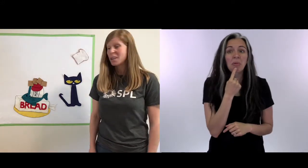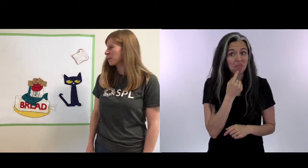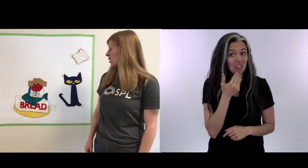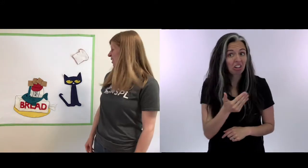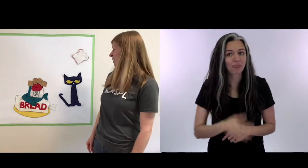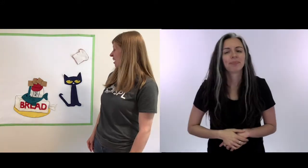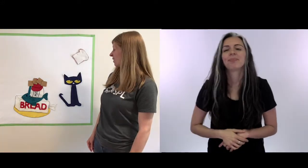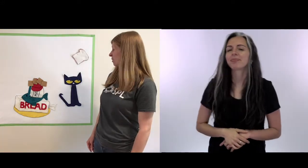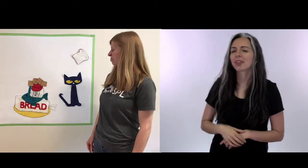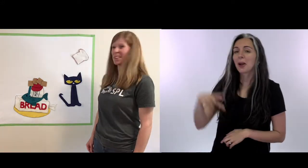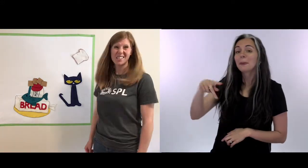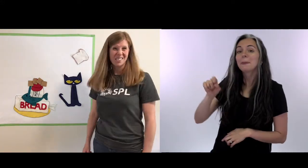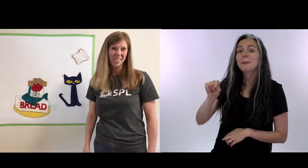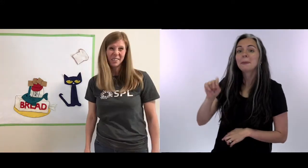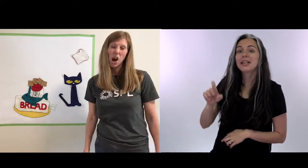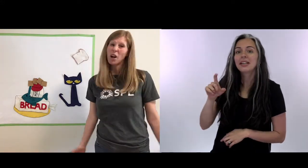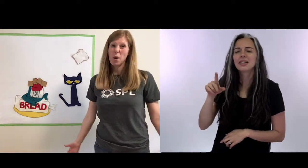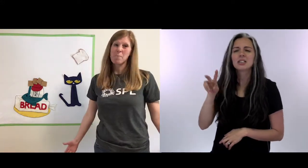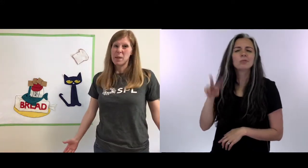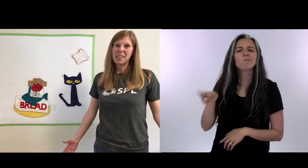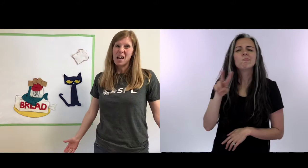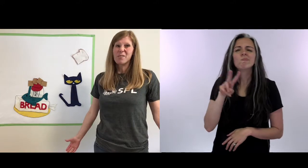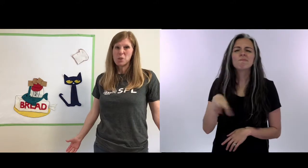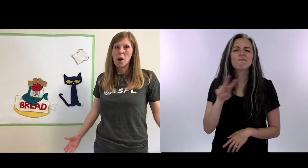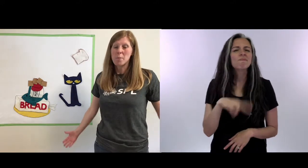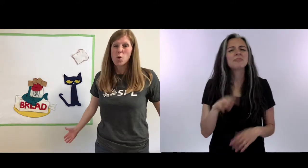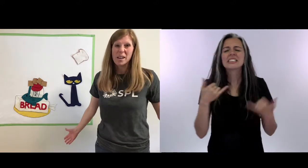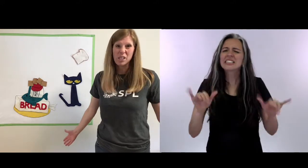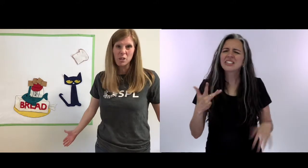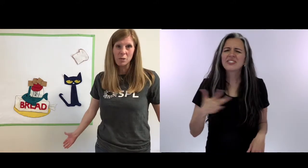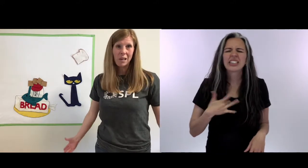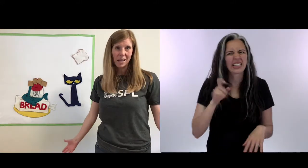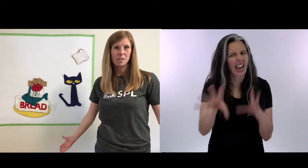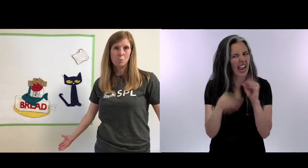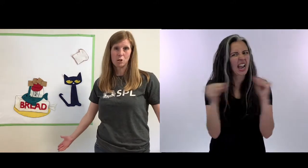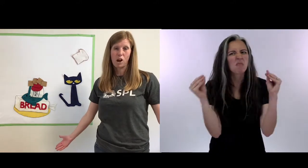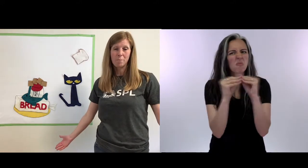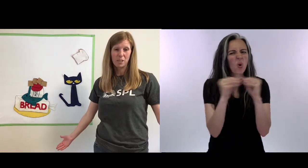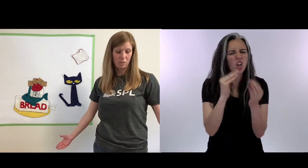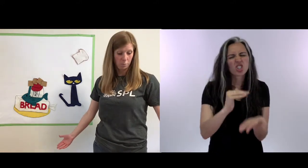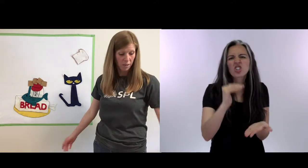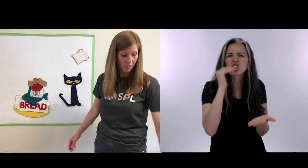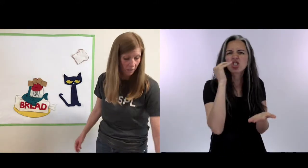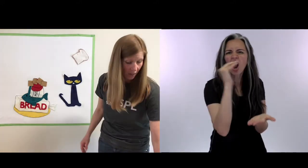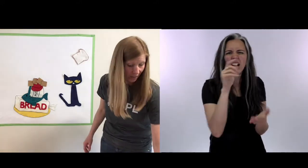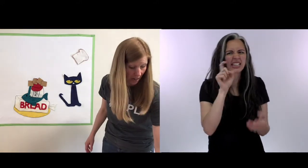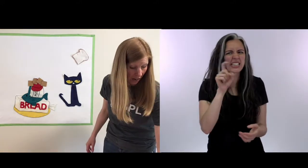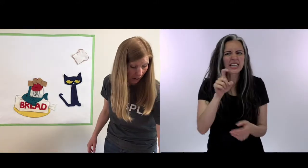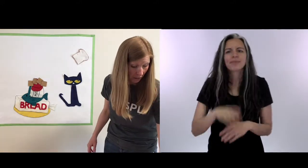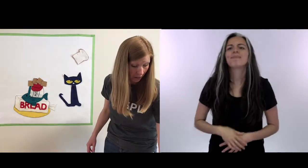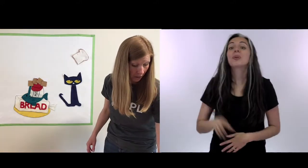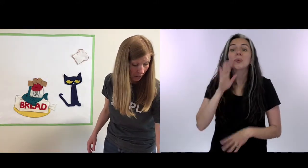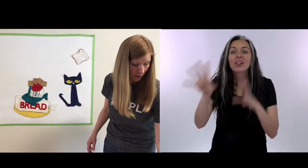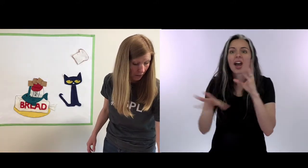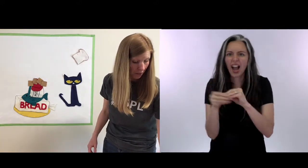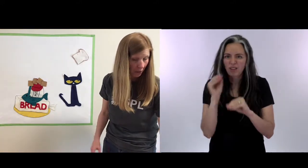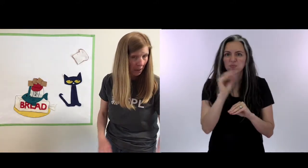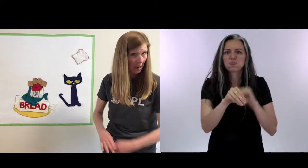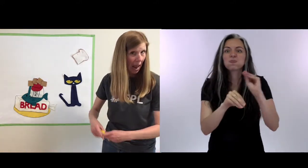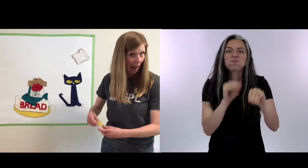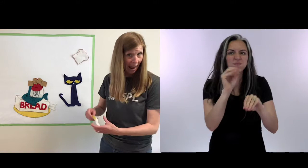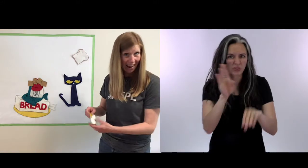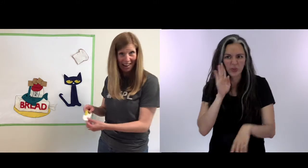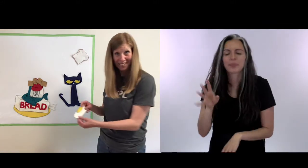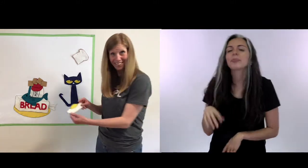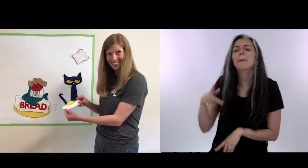at his sandwich and decided it's still not quite big enough, so I'm going to add some more toppings. So Pete decided to add